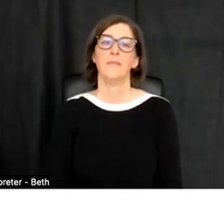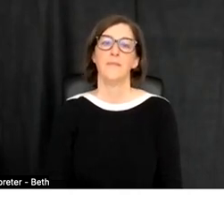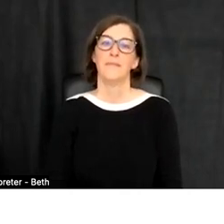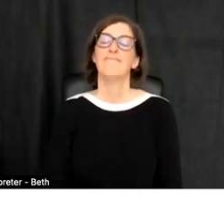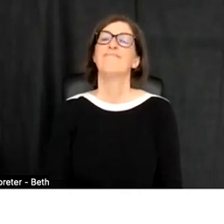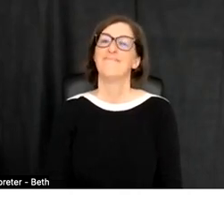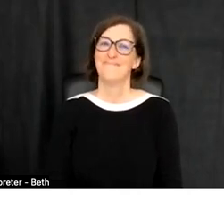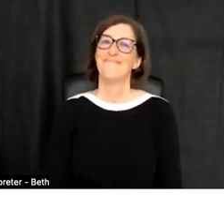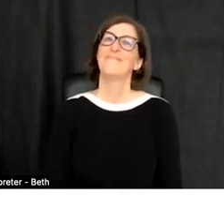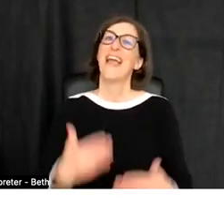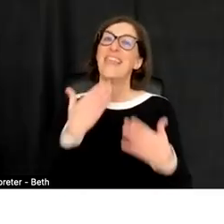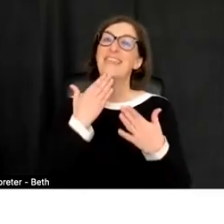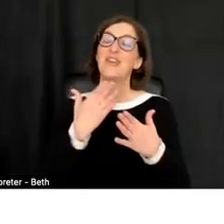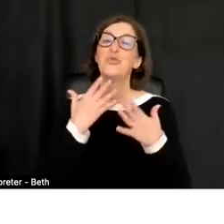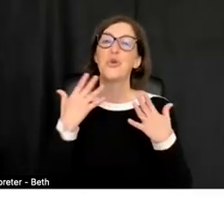All right, thank you so much.